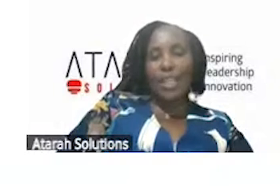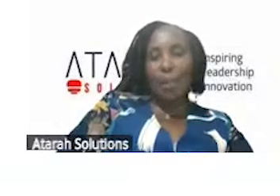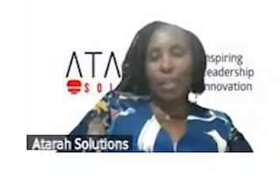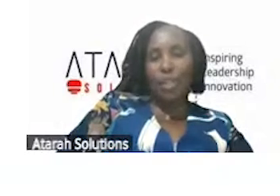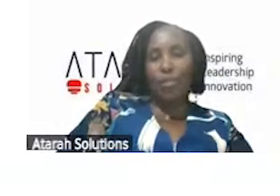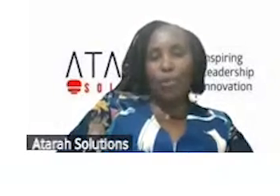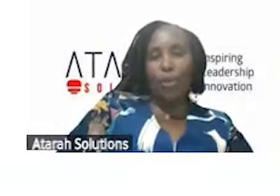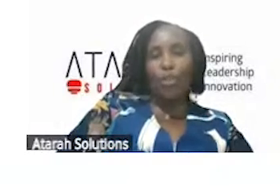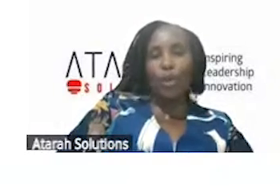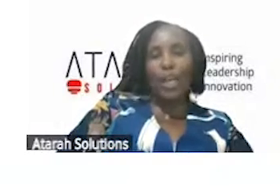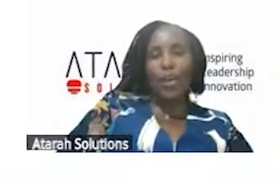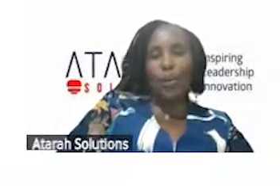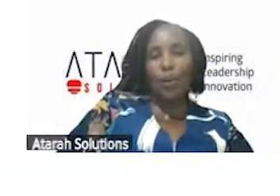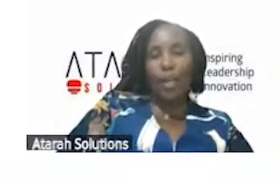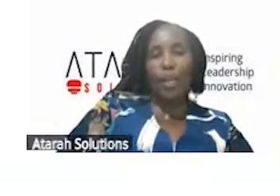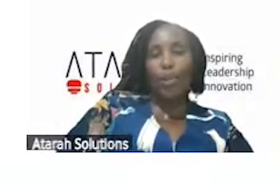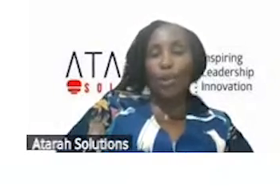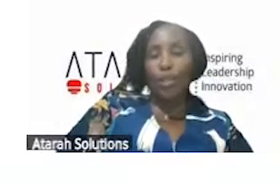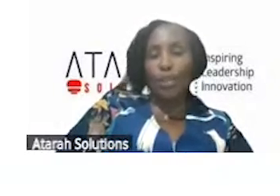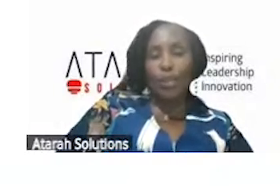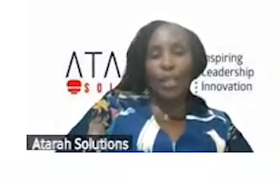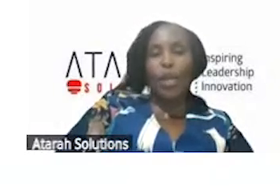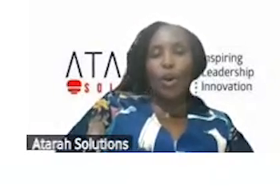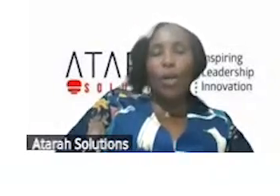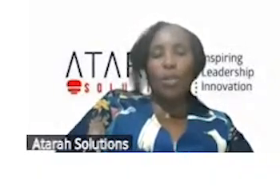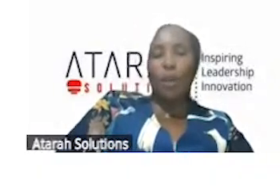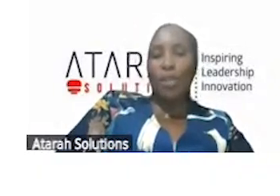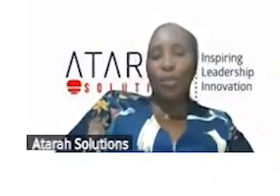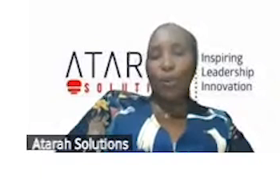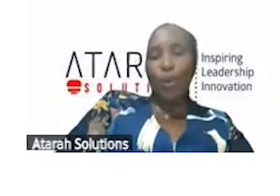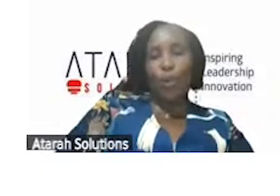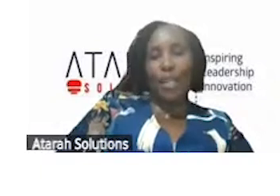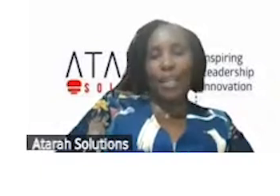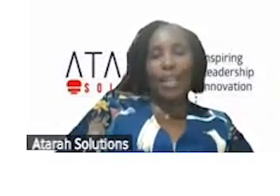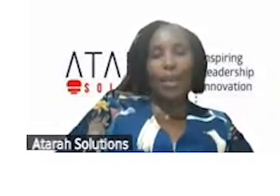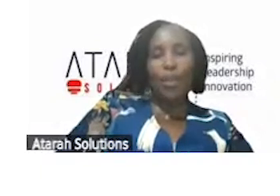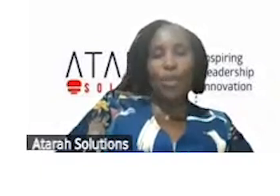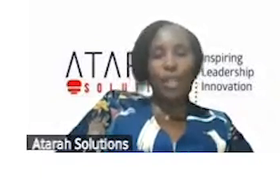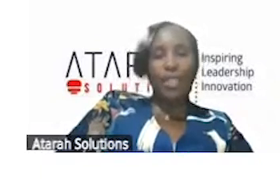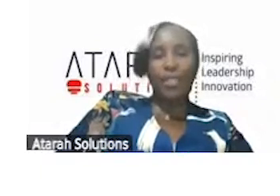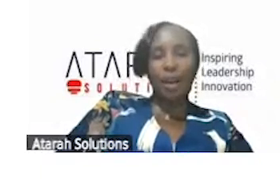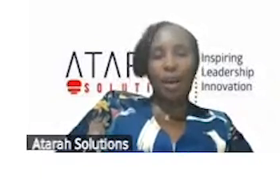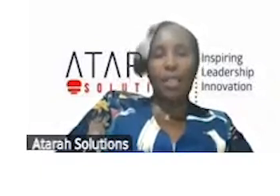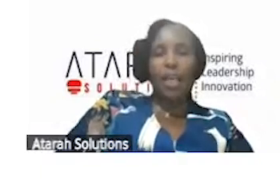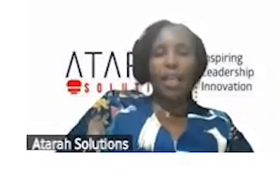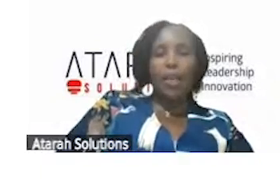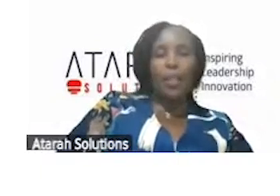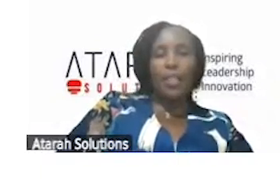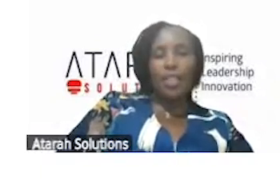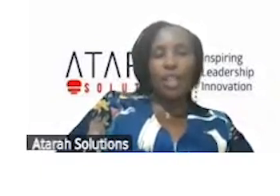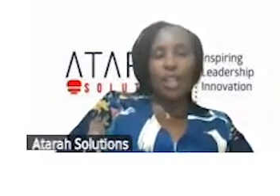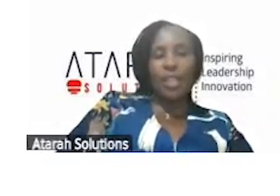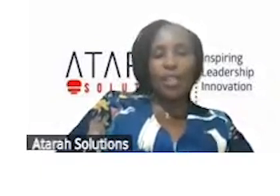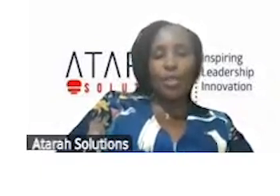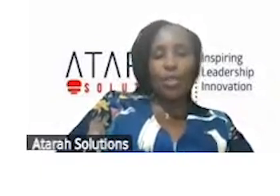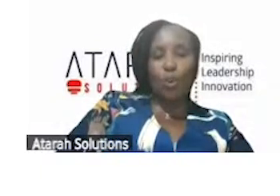study carpentry, if you want to learn woodworking, or you know somebody who has passion for woodworking and they wish to take it as a course, then Panessa